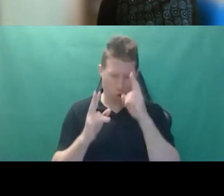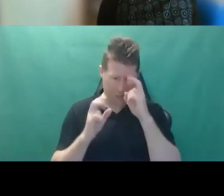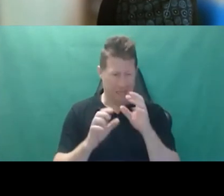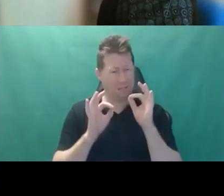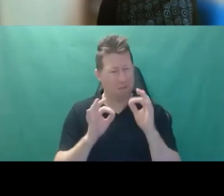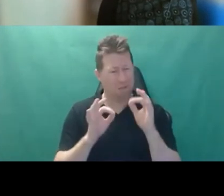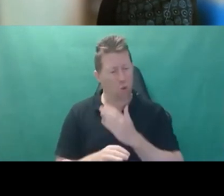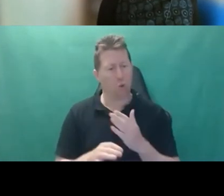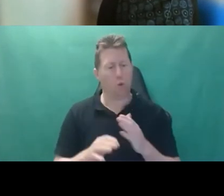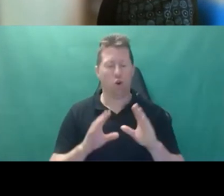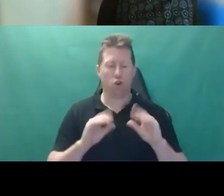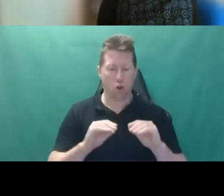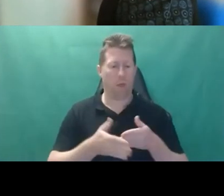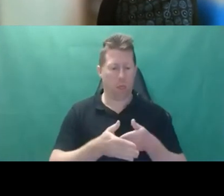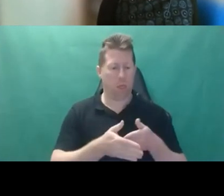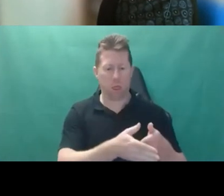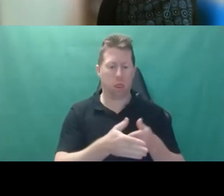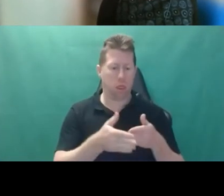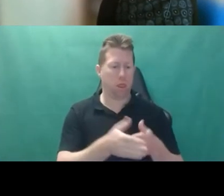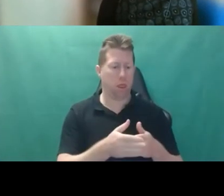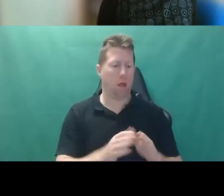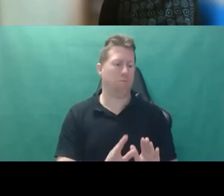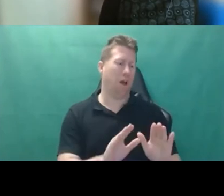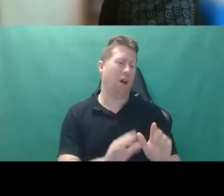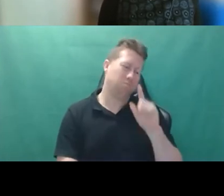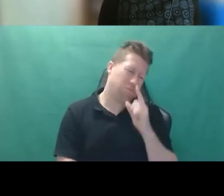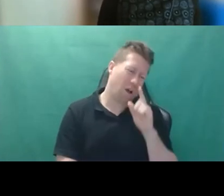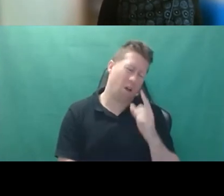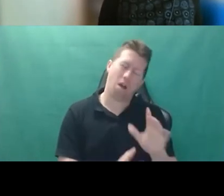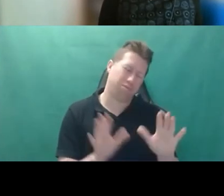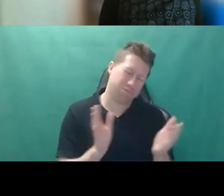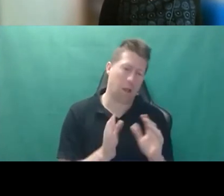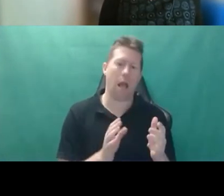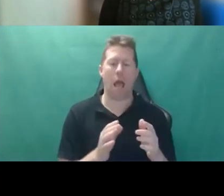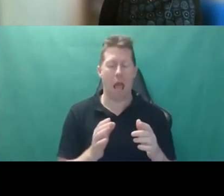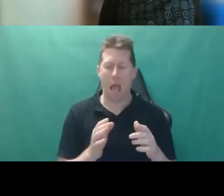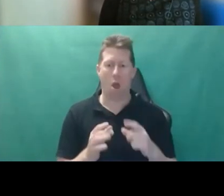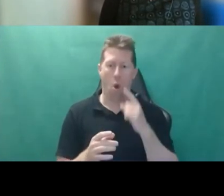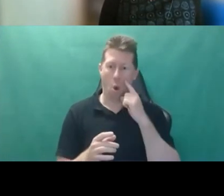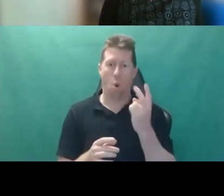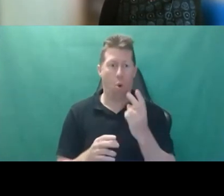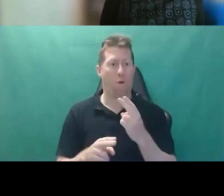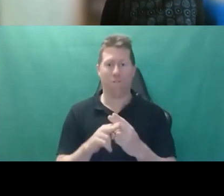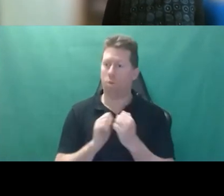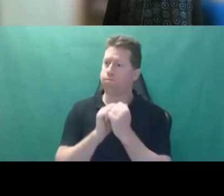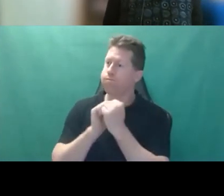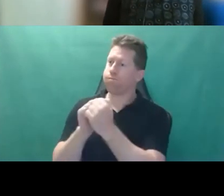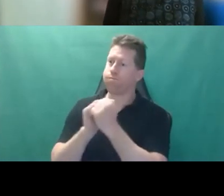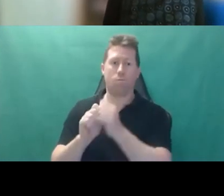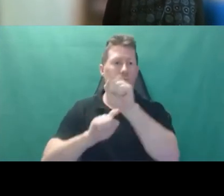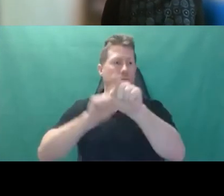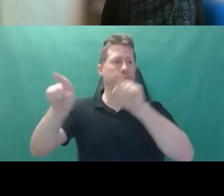encourage students and teach, but more importantly, teach us that let's look for our partnerships in, in